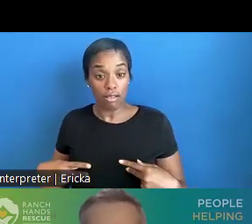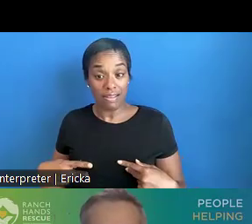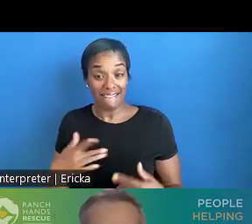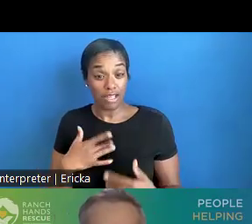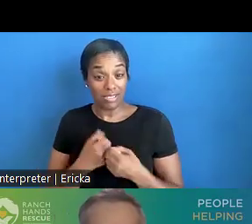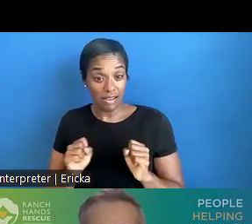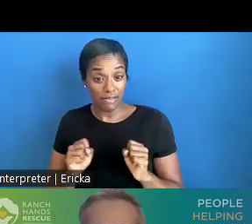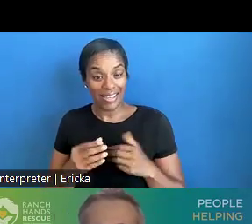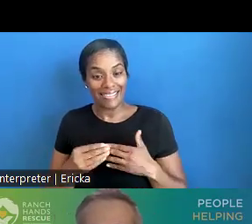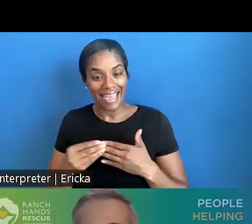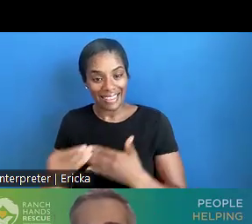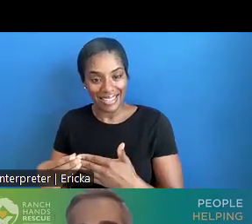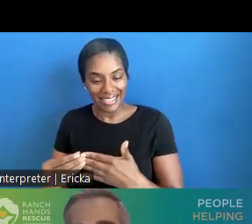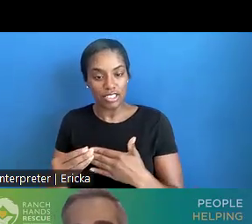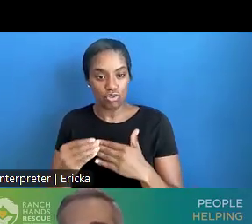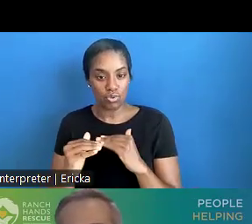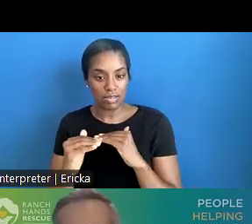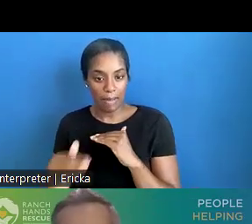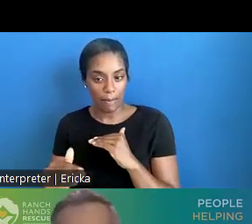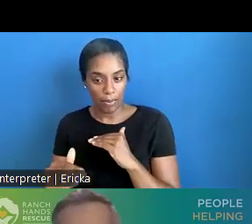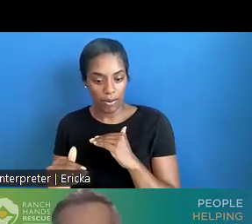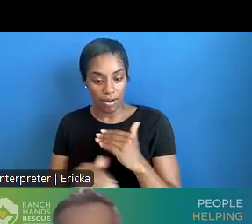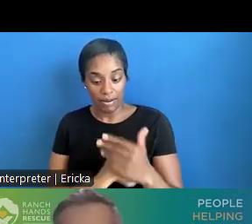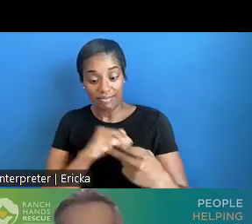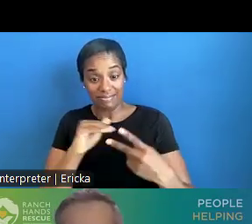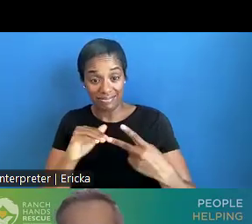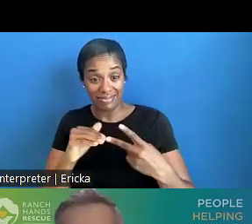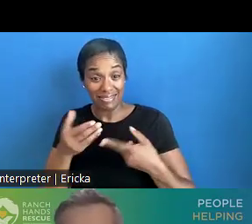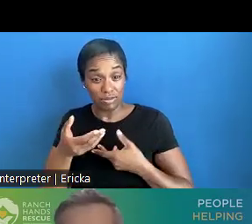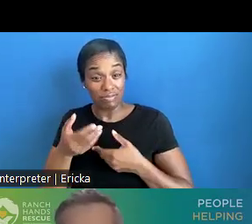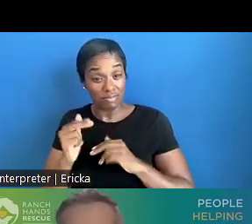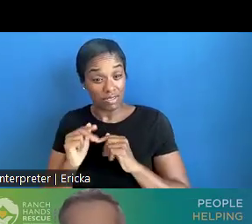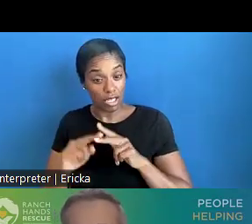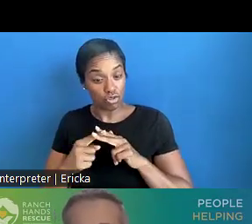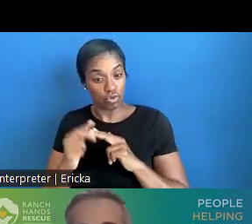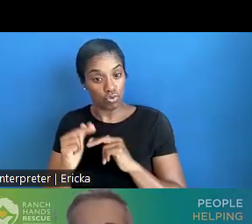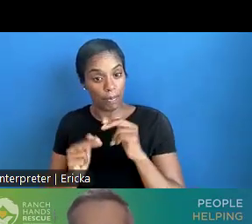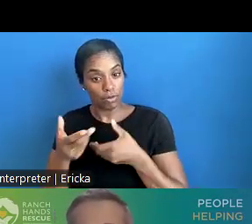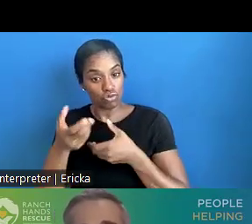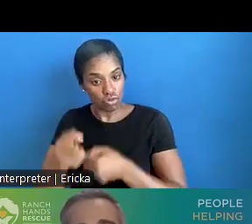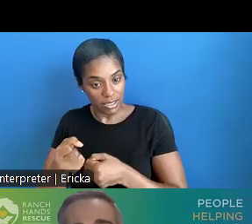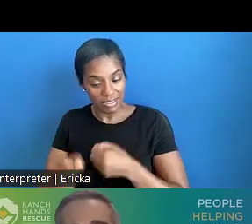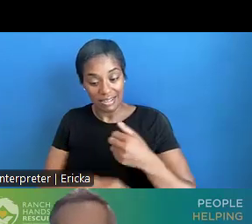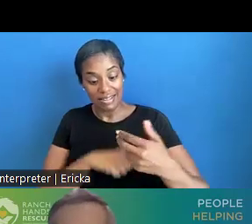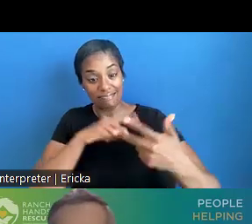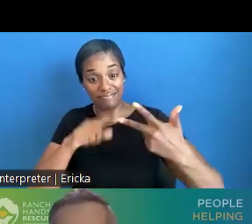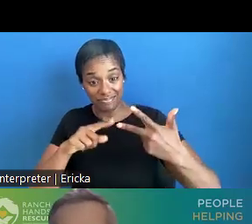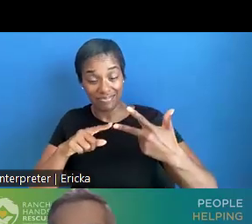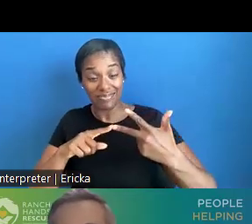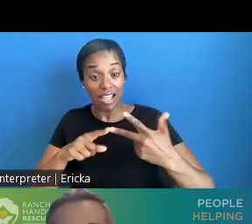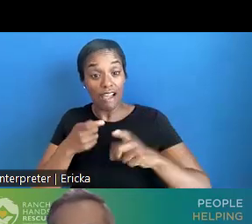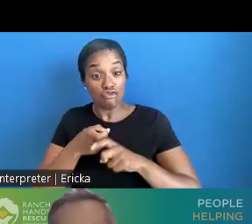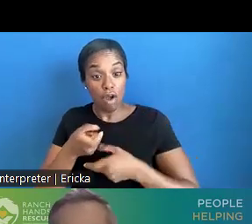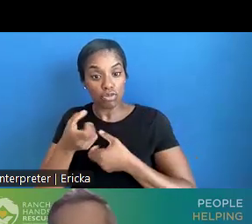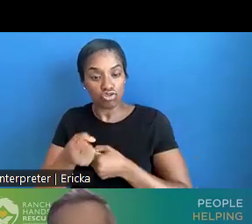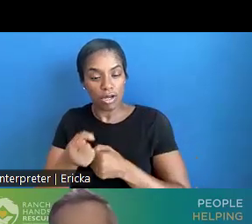to stability. That then translates into trust, building trust. And then from trust, we create connections. And it's